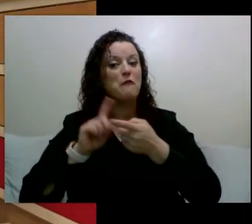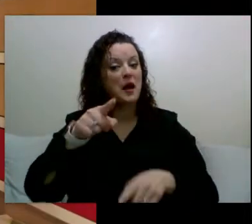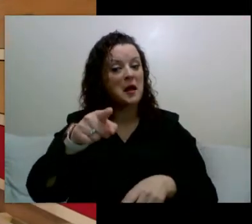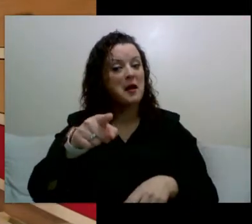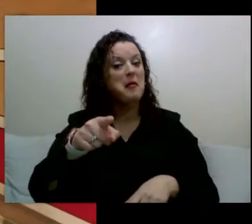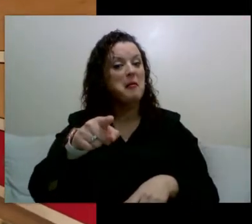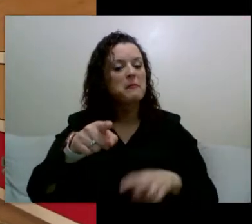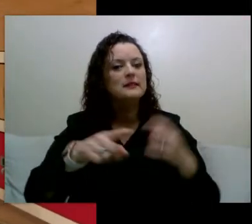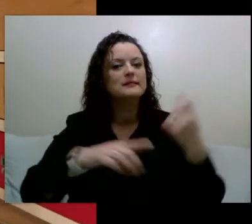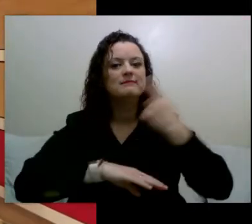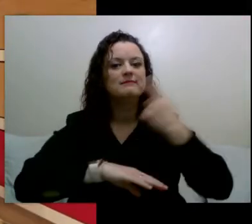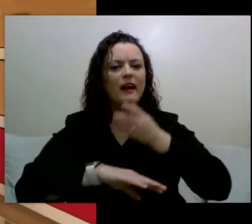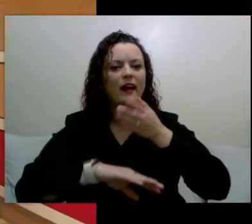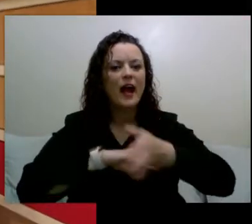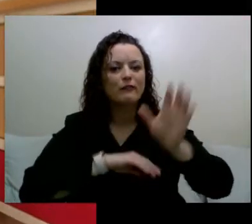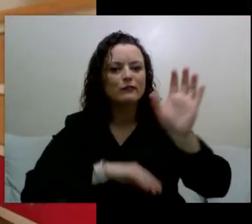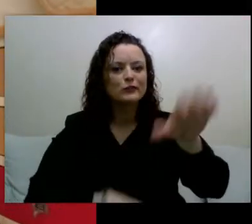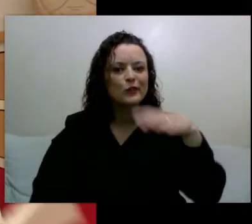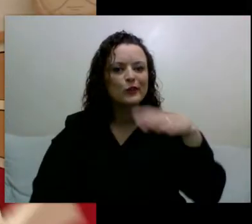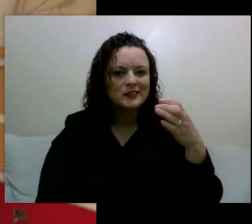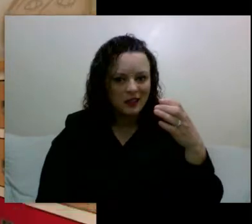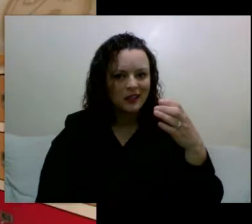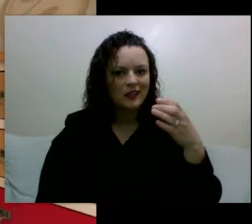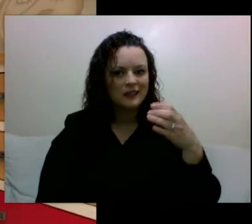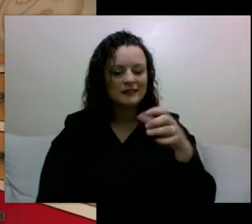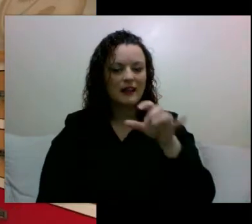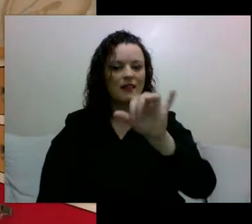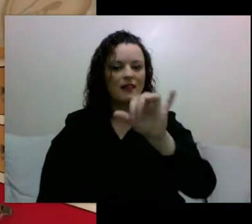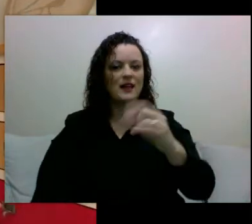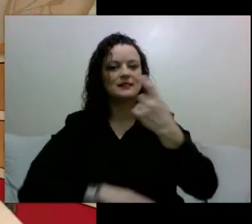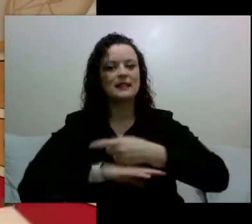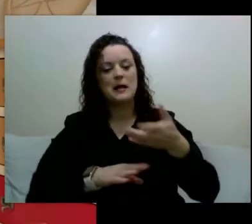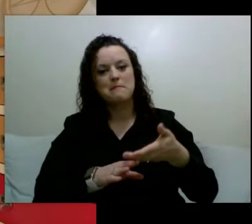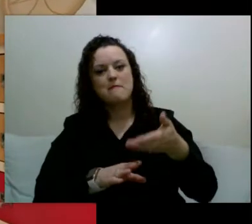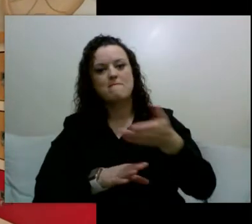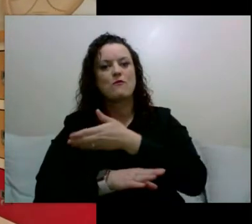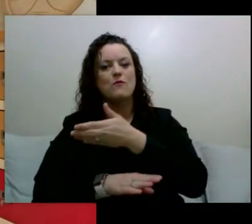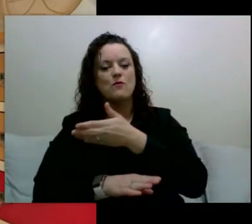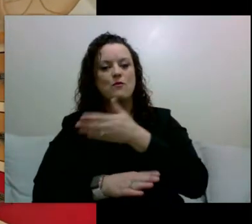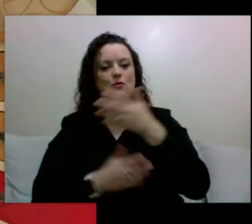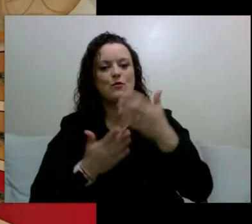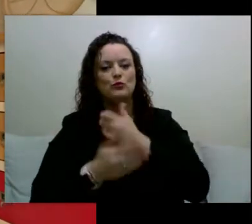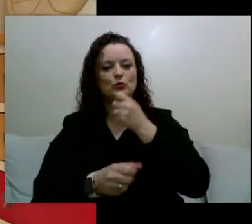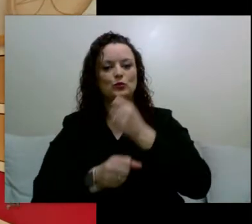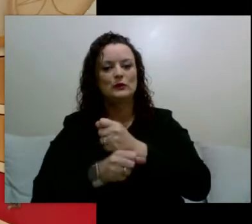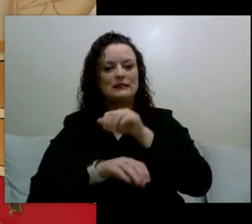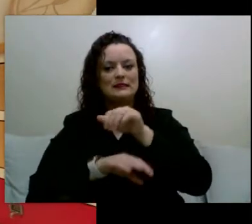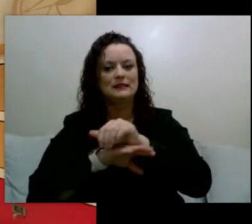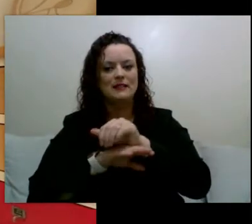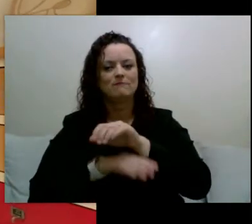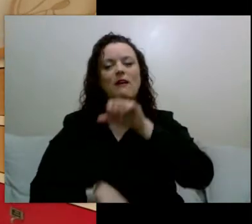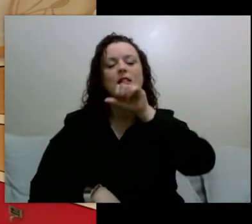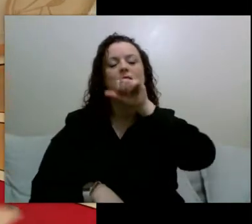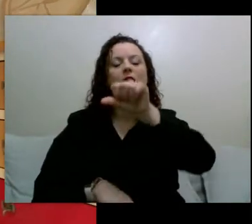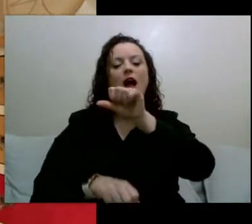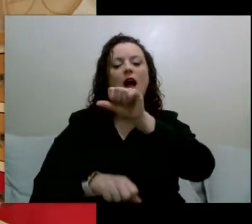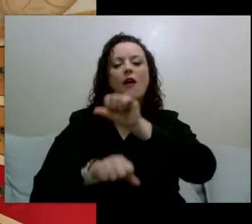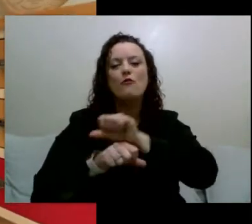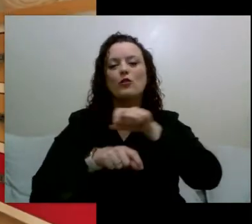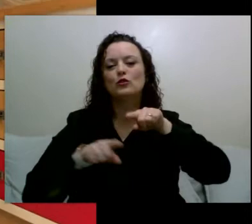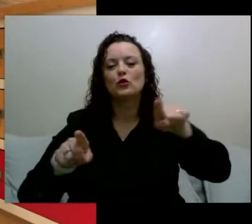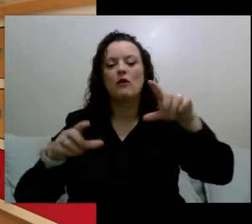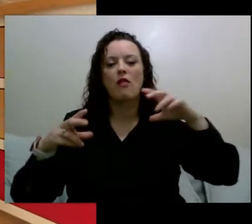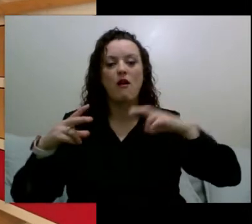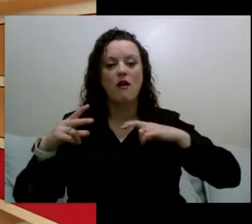after Christmas. And this one I did the day before New Year's Eve. I love working during the holidays because the phone doesn't